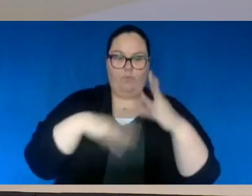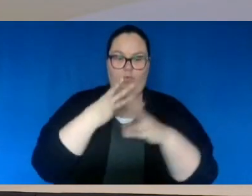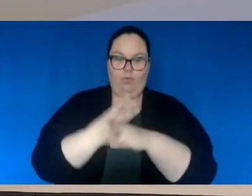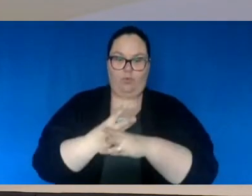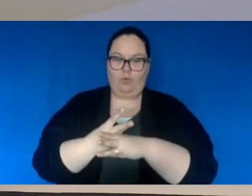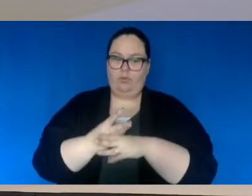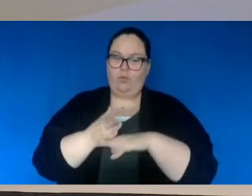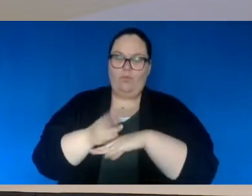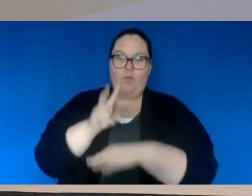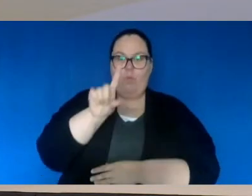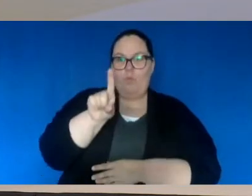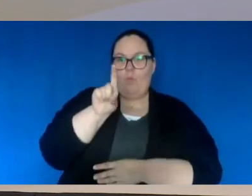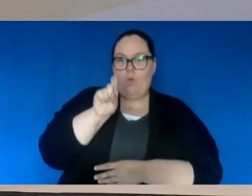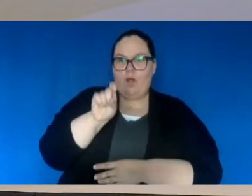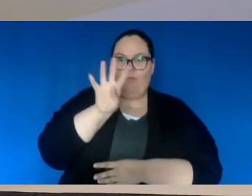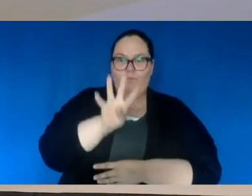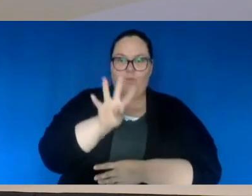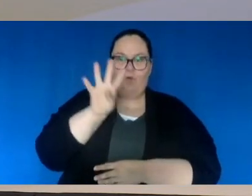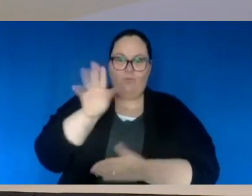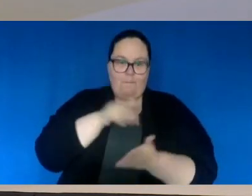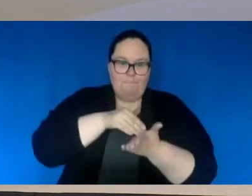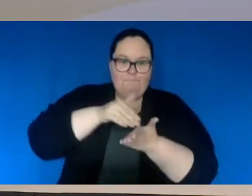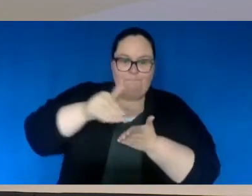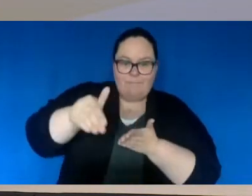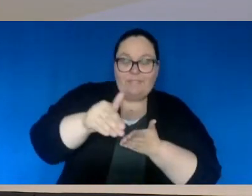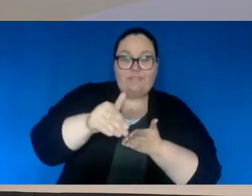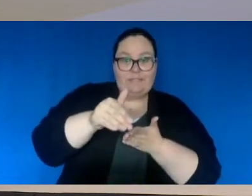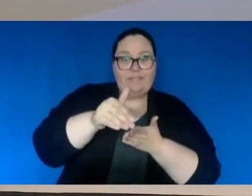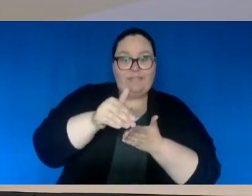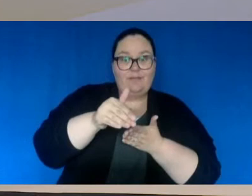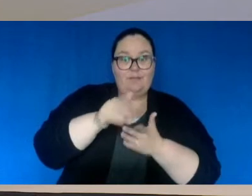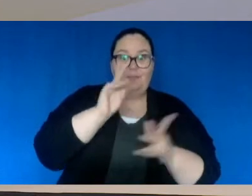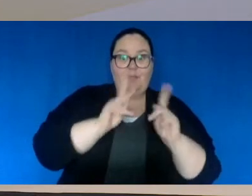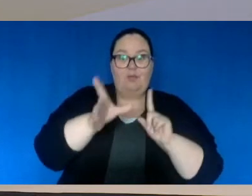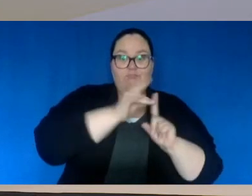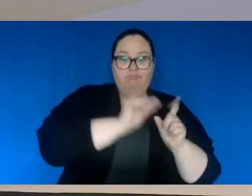record 5.2 million new cases in the past week.